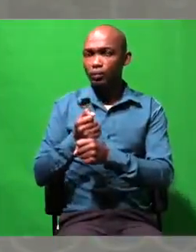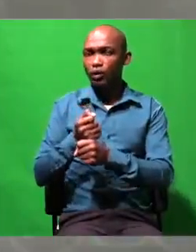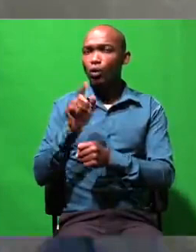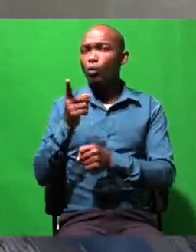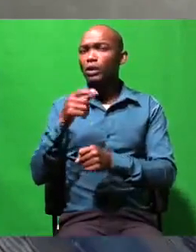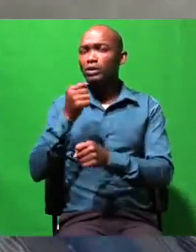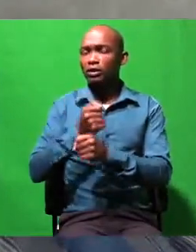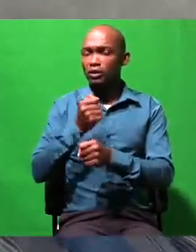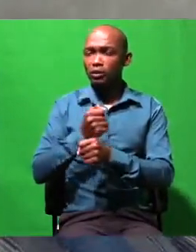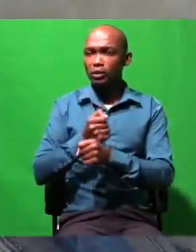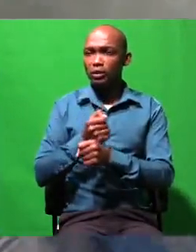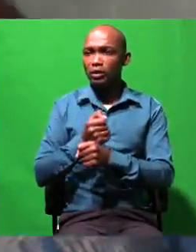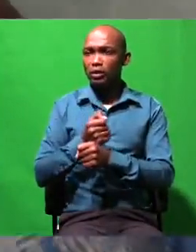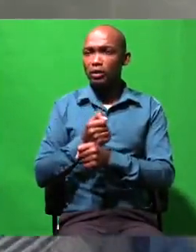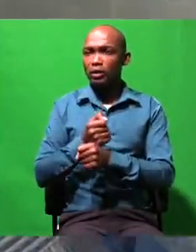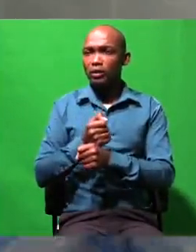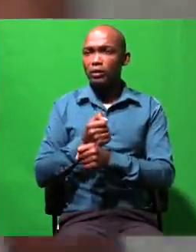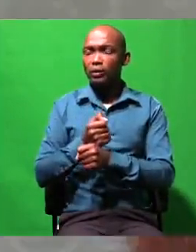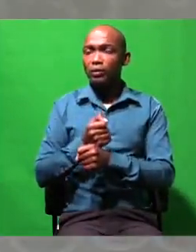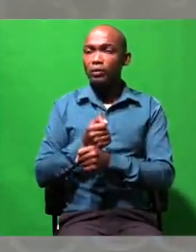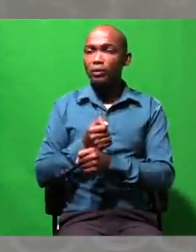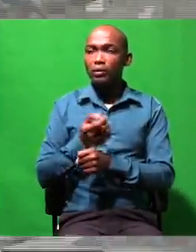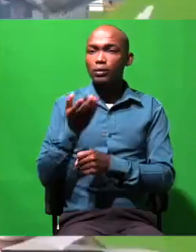So she seems that she just